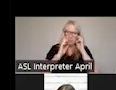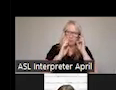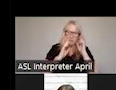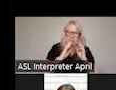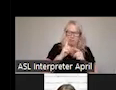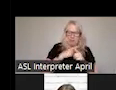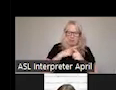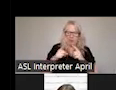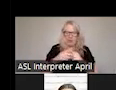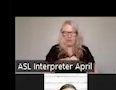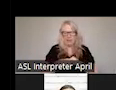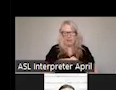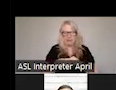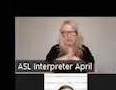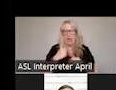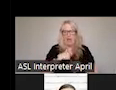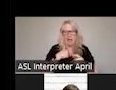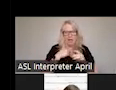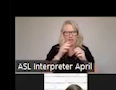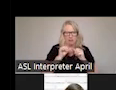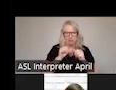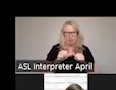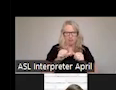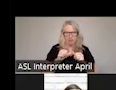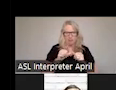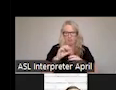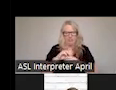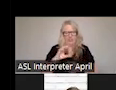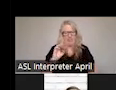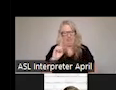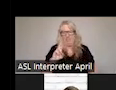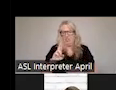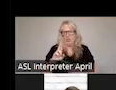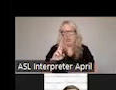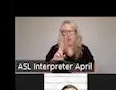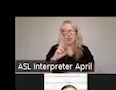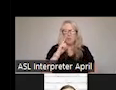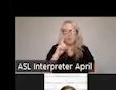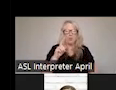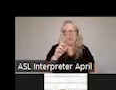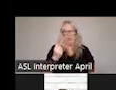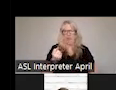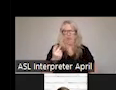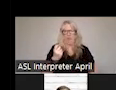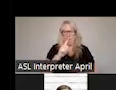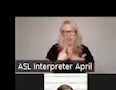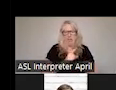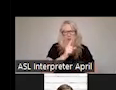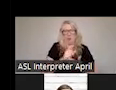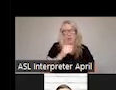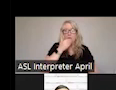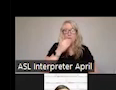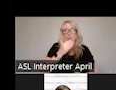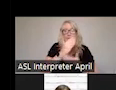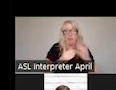so I stayed in the ER for 12 hours or so, which is good considering some people